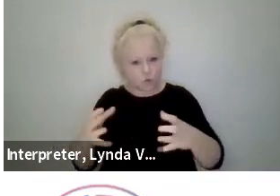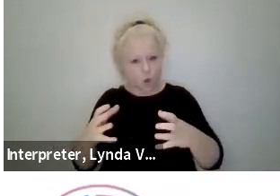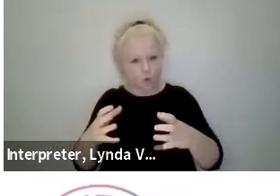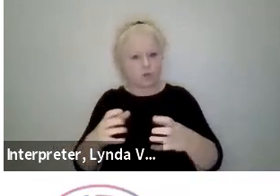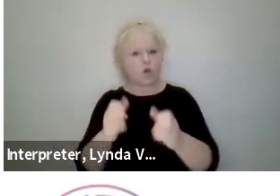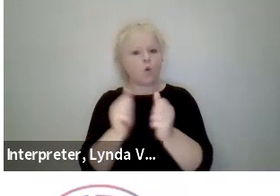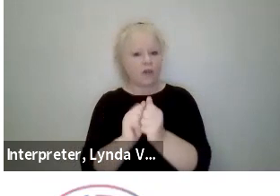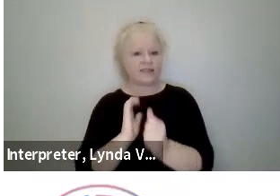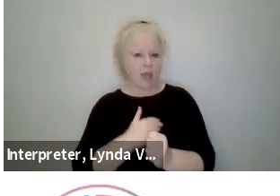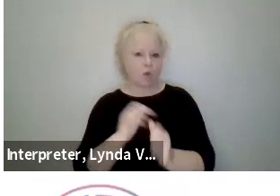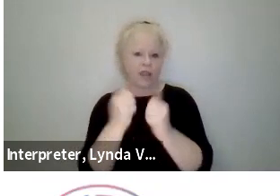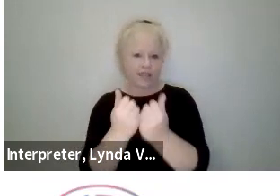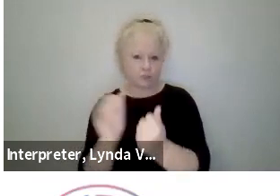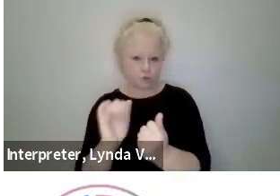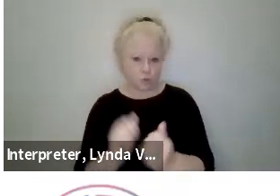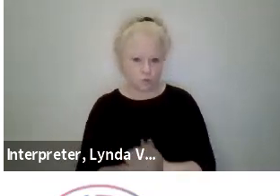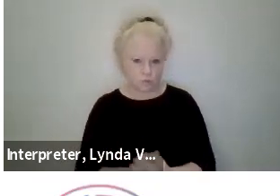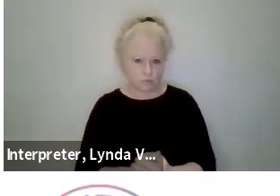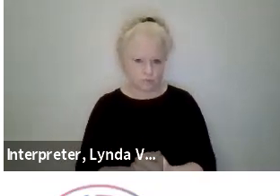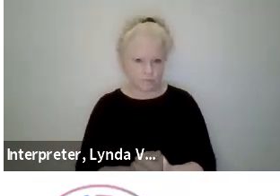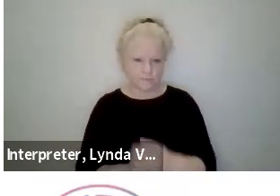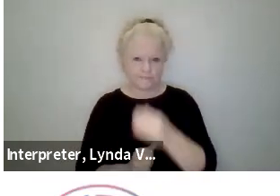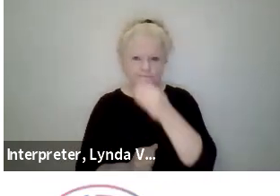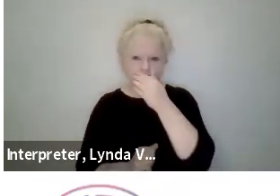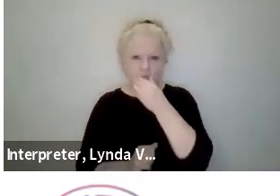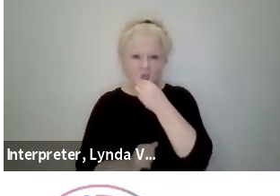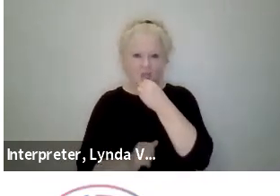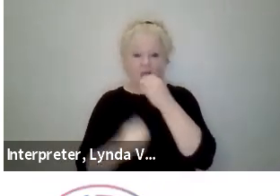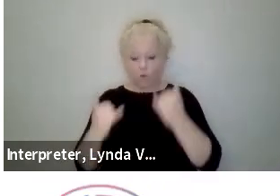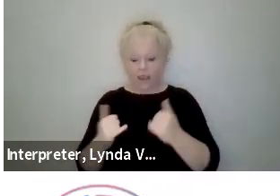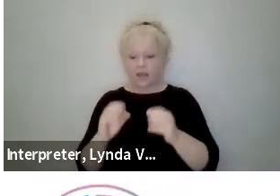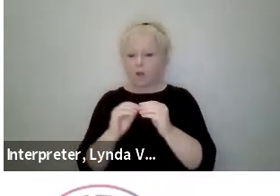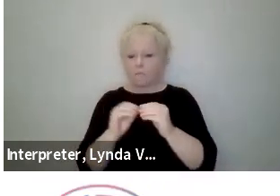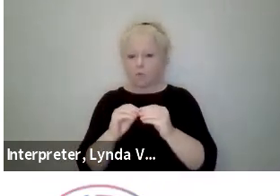agency. You know, we're actually working on a few things with them right now,